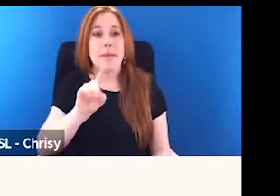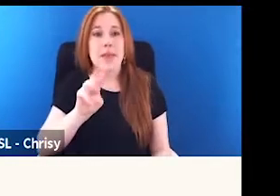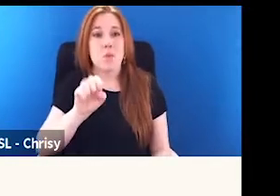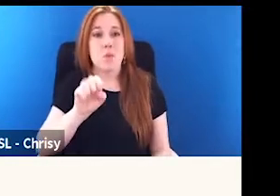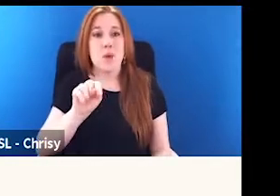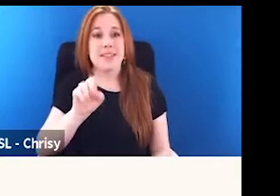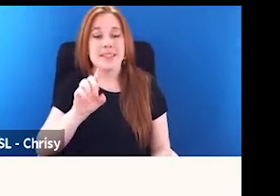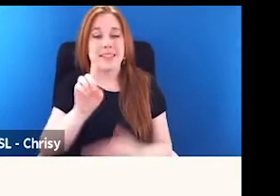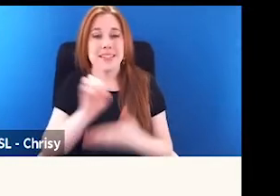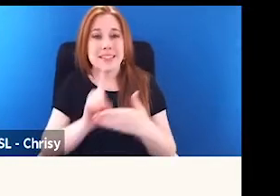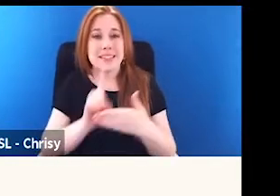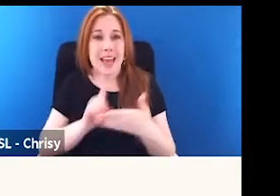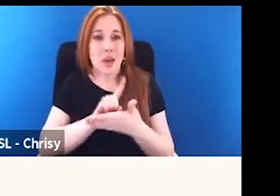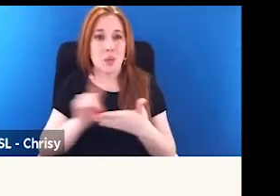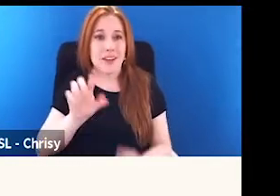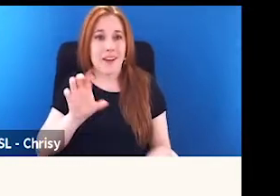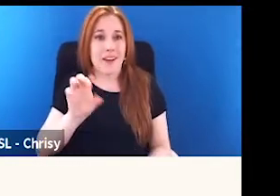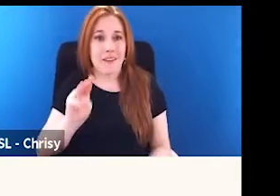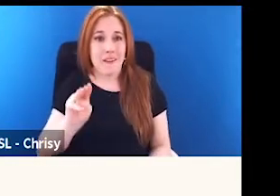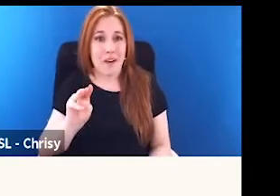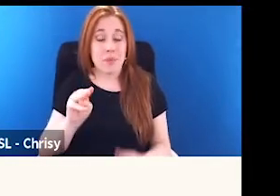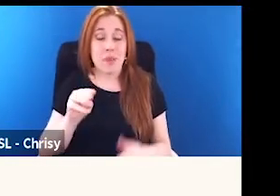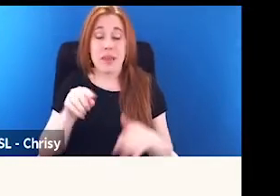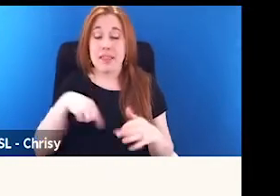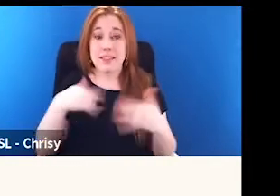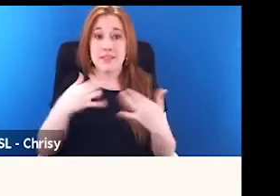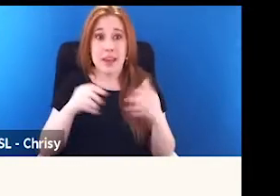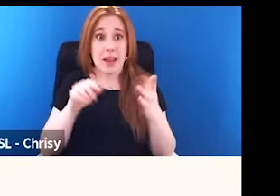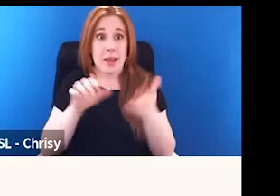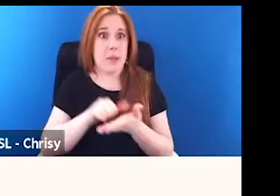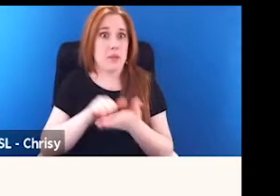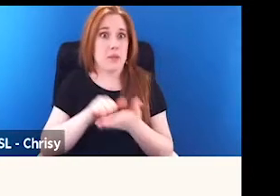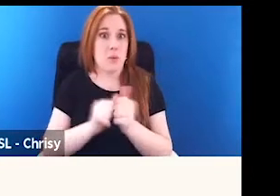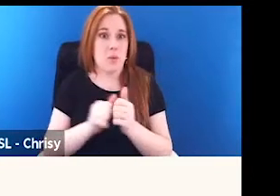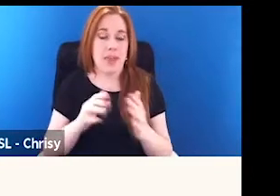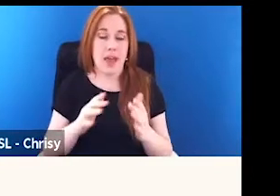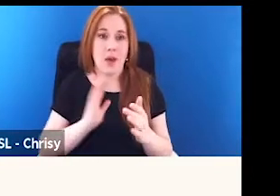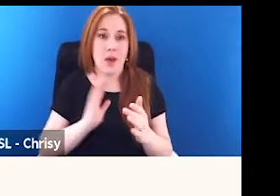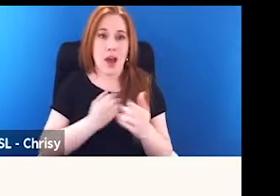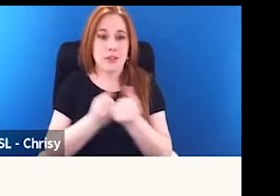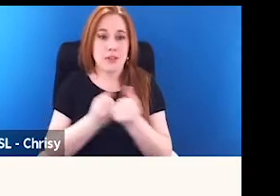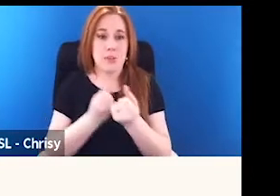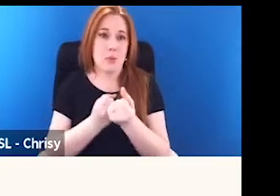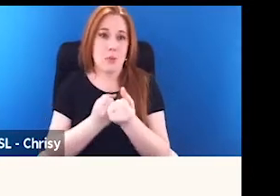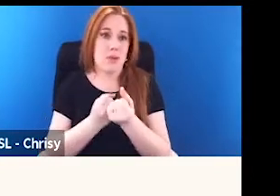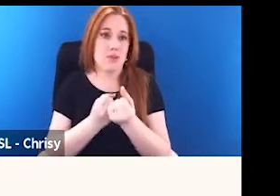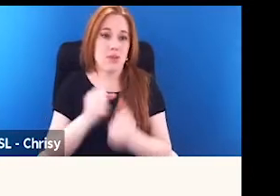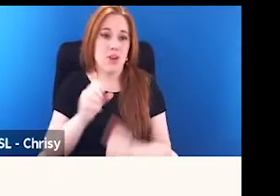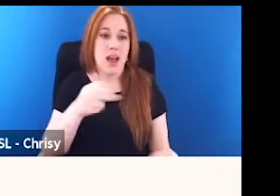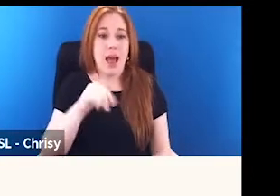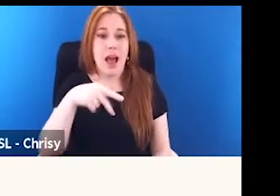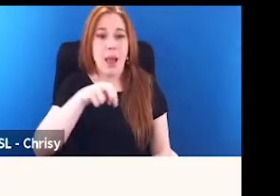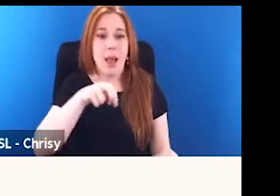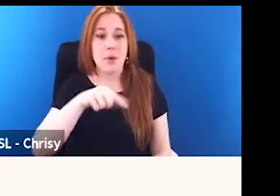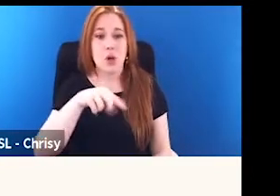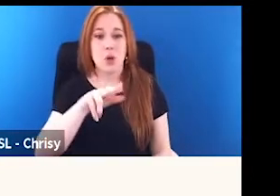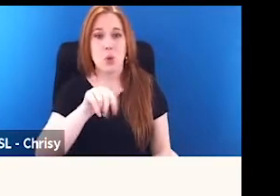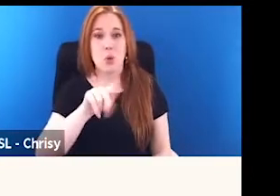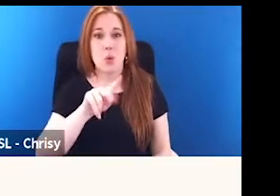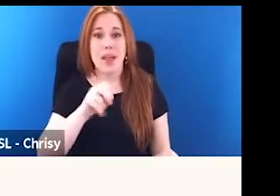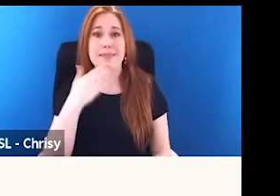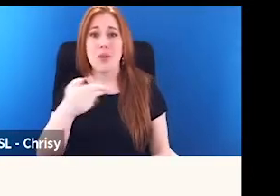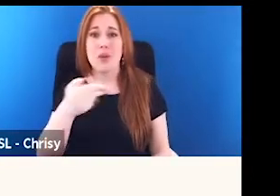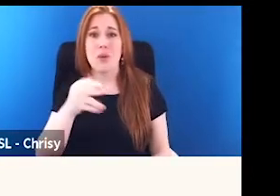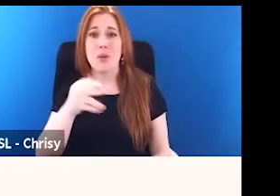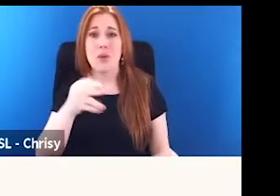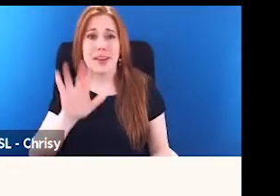event would not have been possible without the support of our event sponsor this year, Hyperquake. Thank you, Holly, for your dedication in providing the best